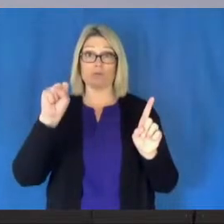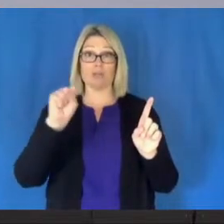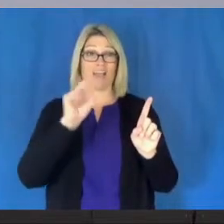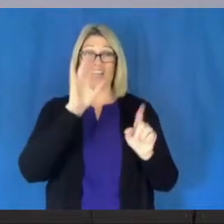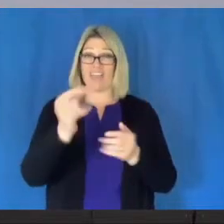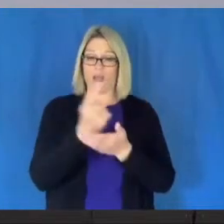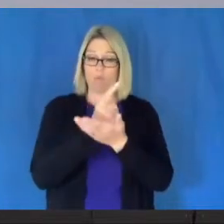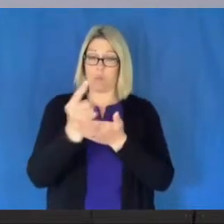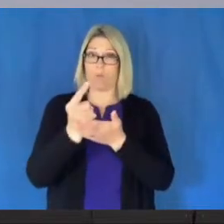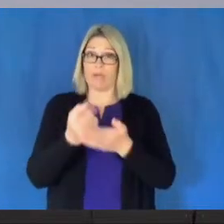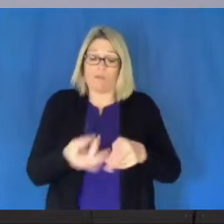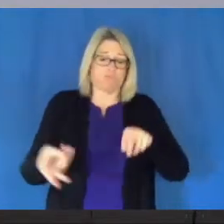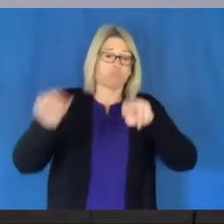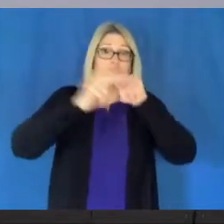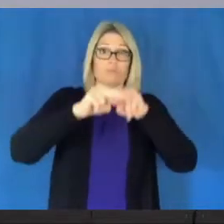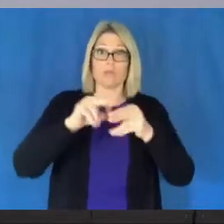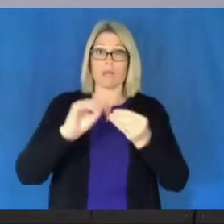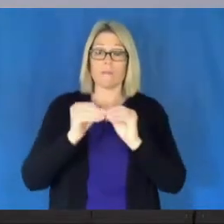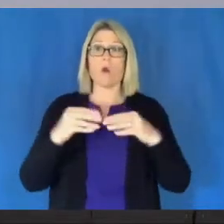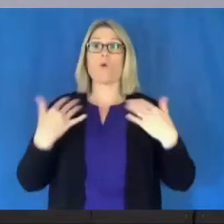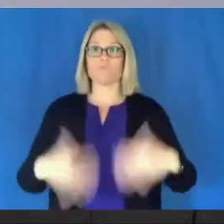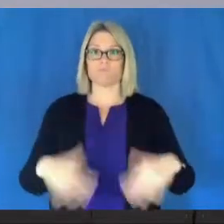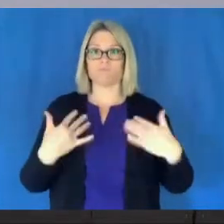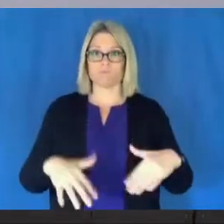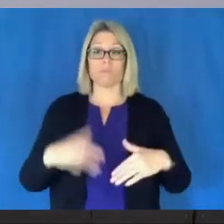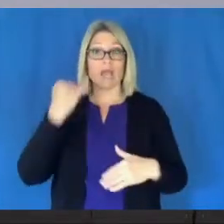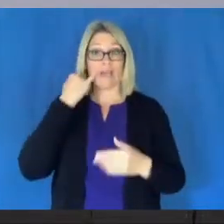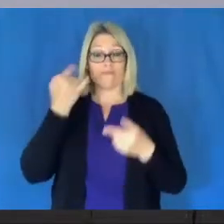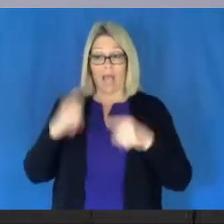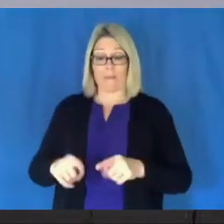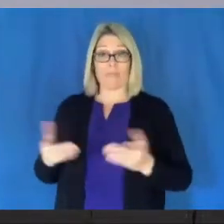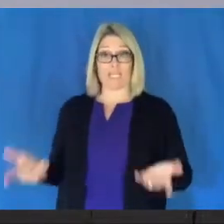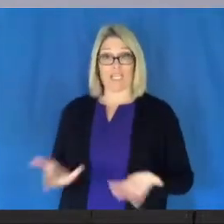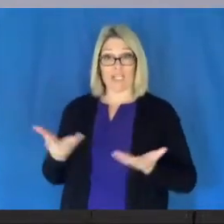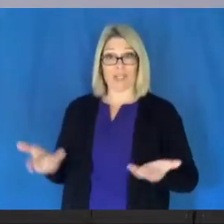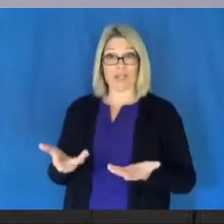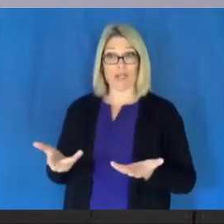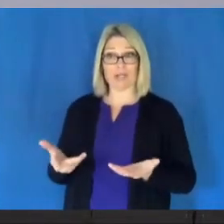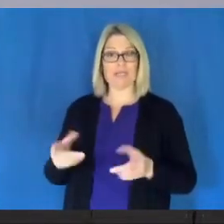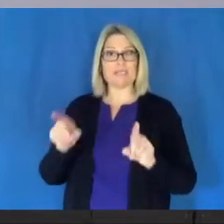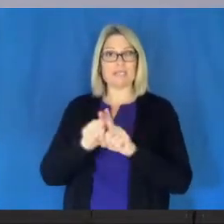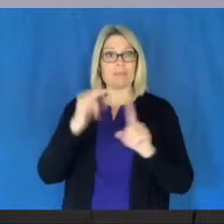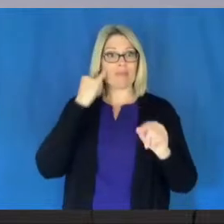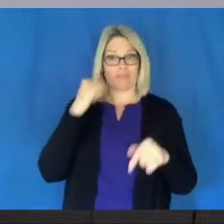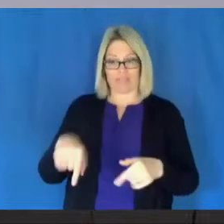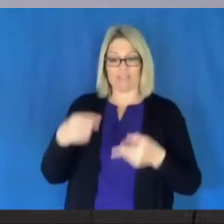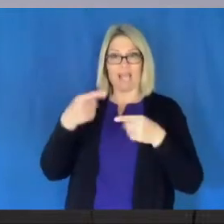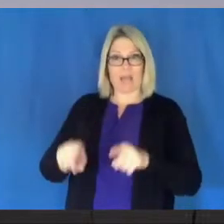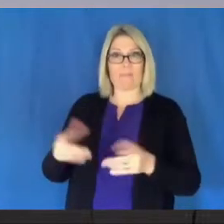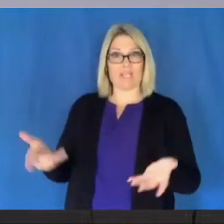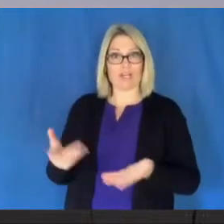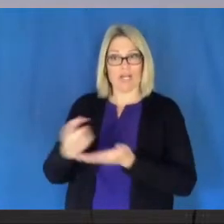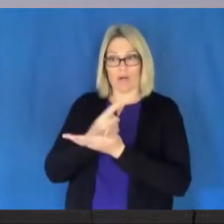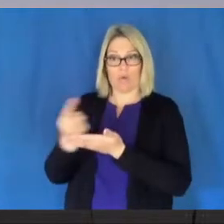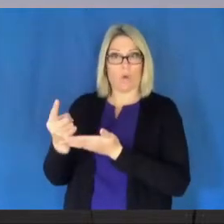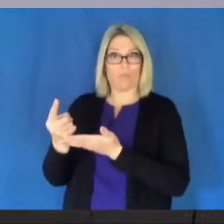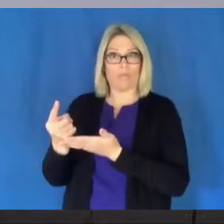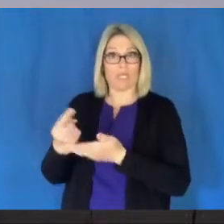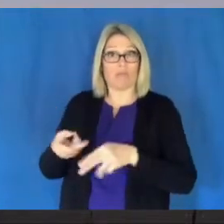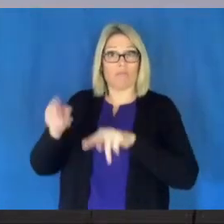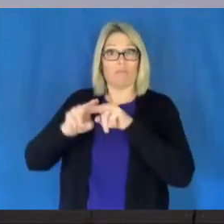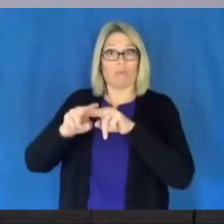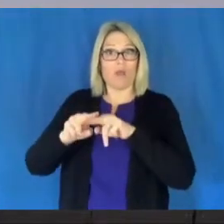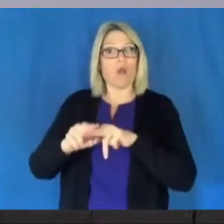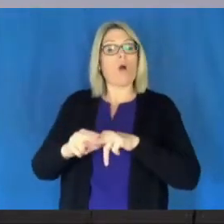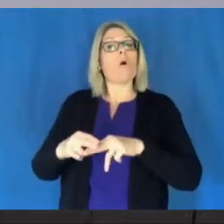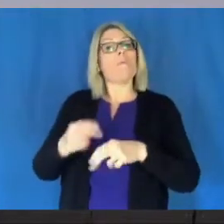week that if that was to happen here in the next week, we would want to make sure